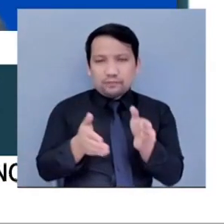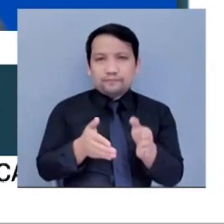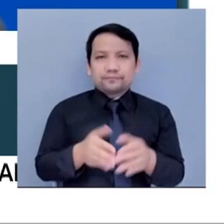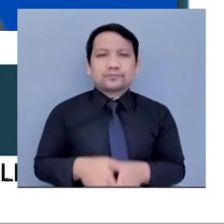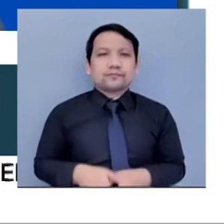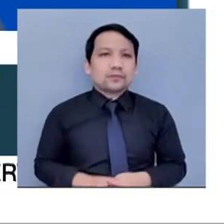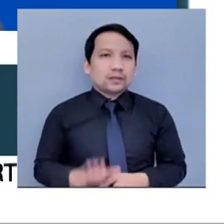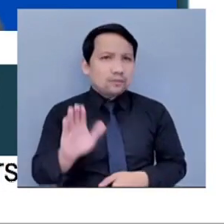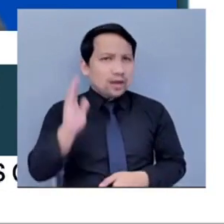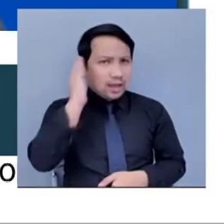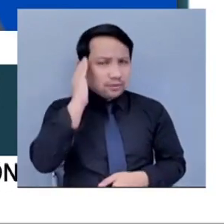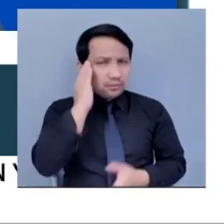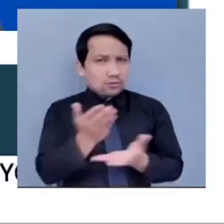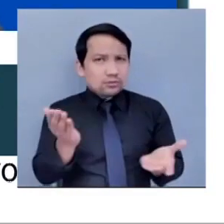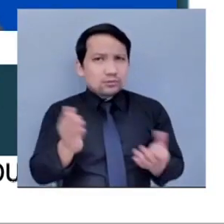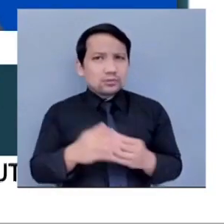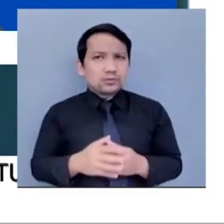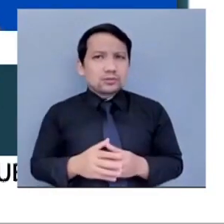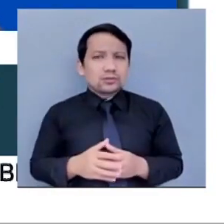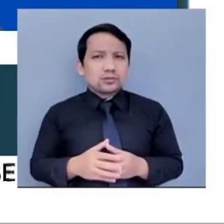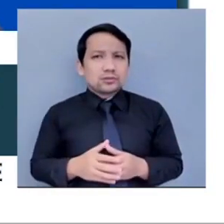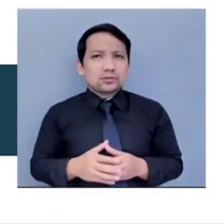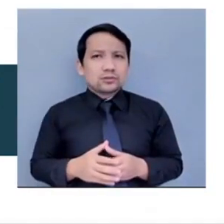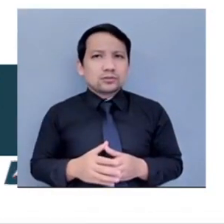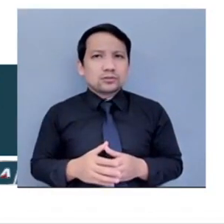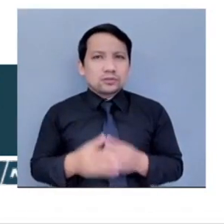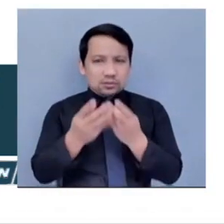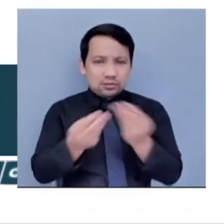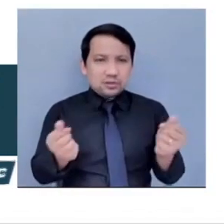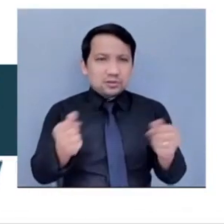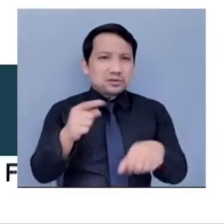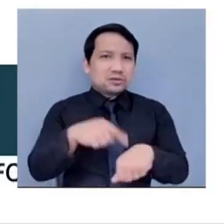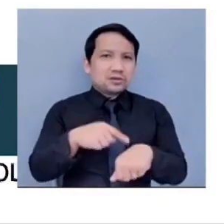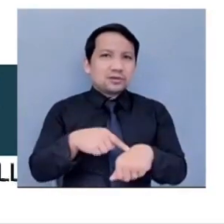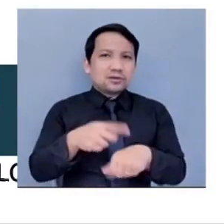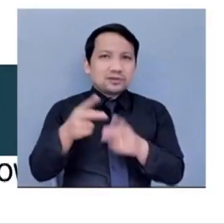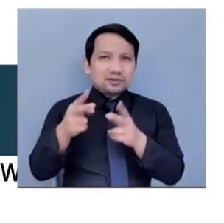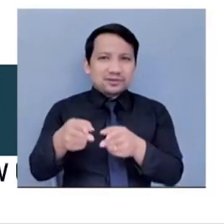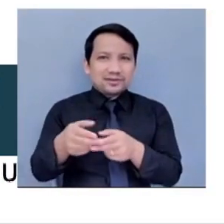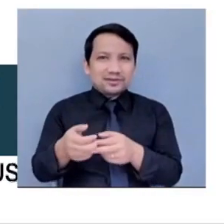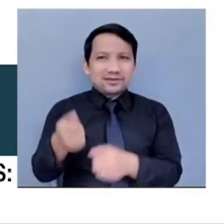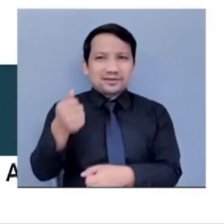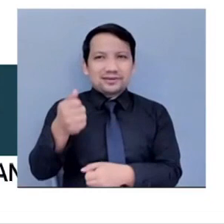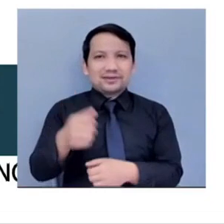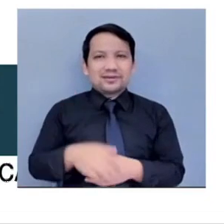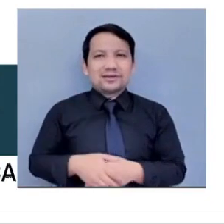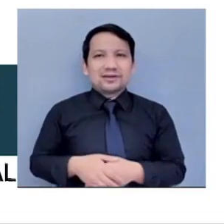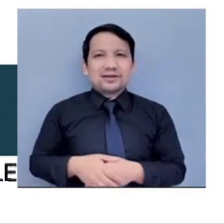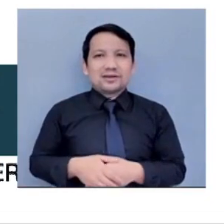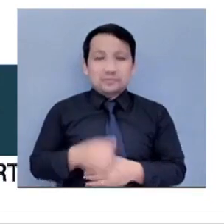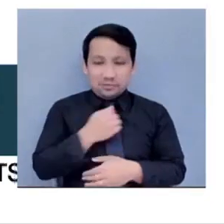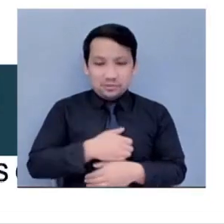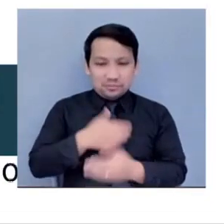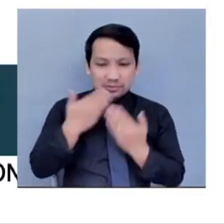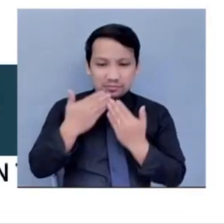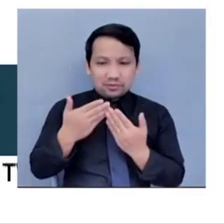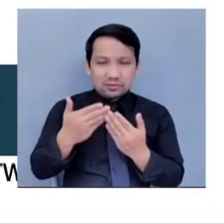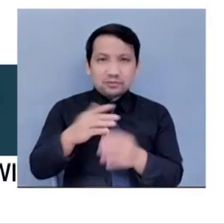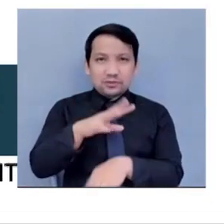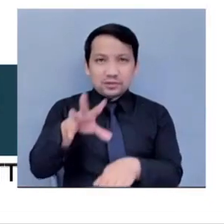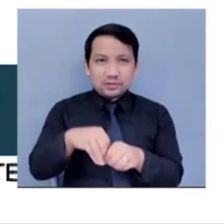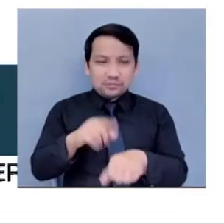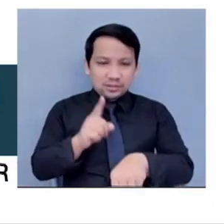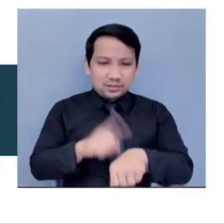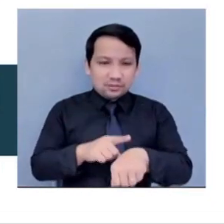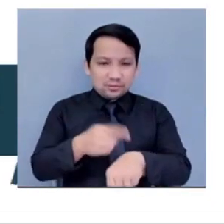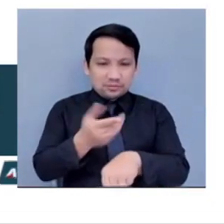know. All right, Mike. So sorry, but we ran out of time now. I'm going to have to cut you there, but we do appreciate all the time and the insights you've